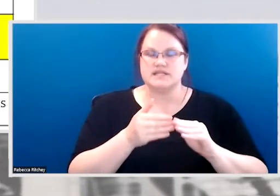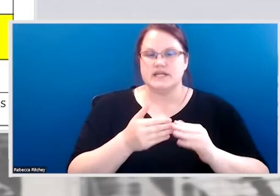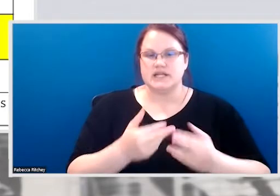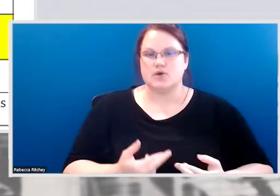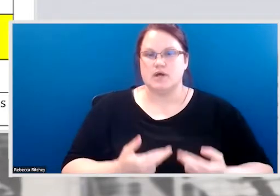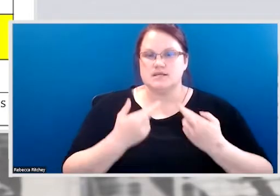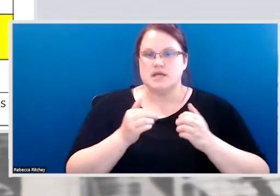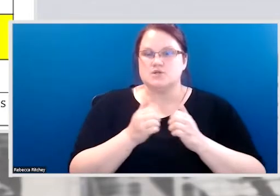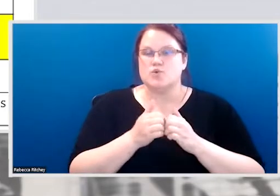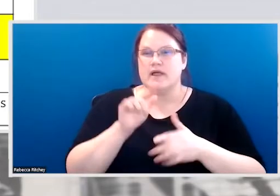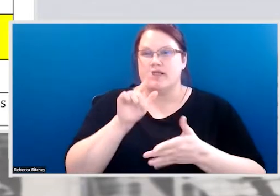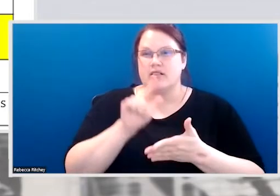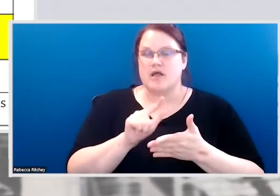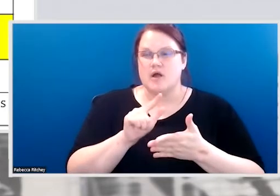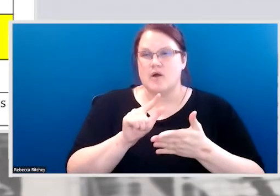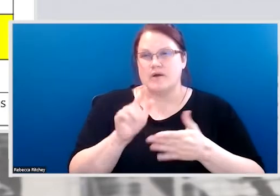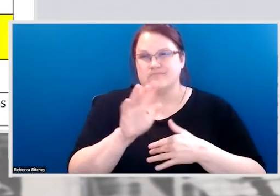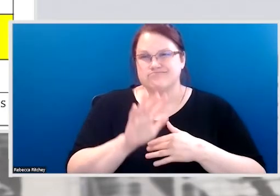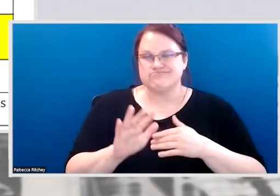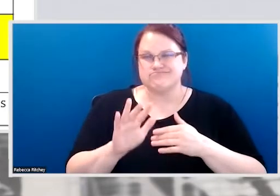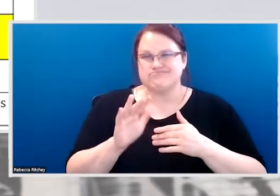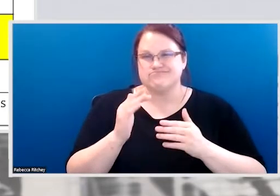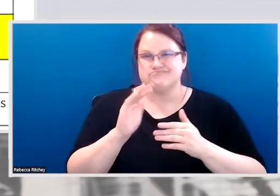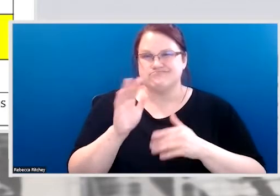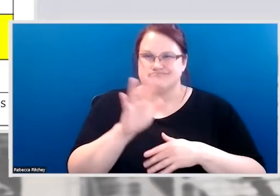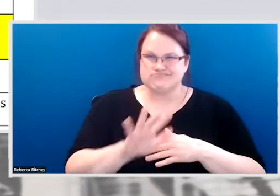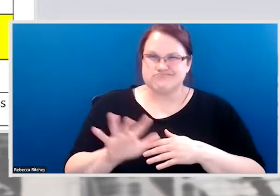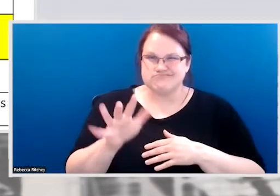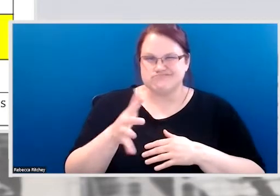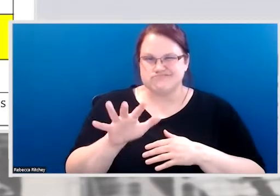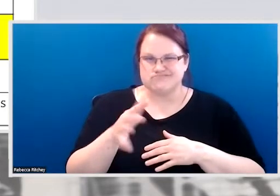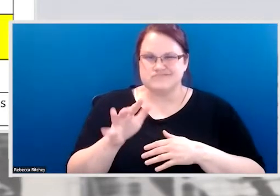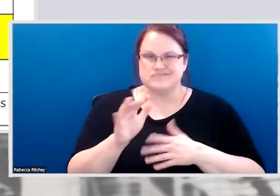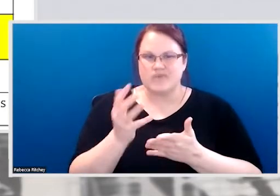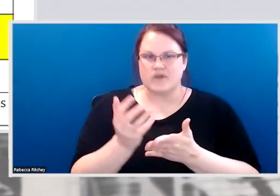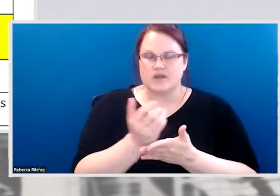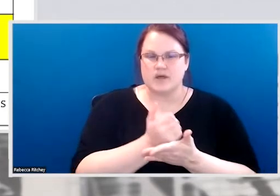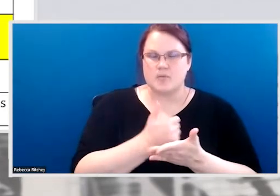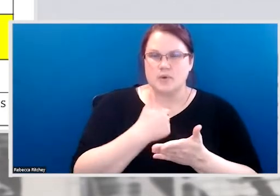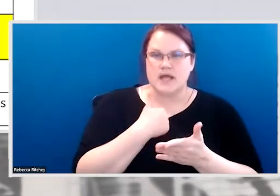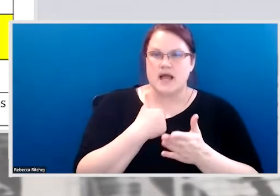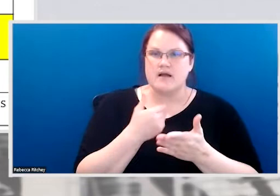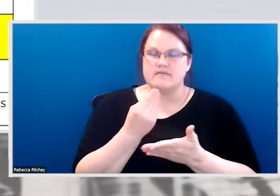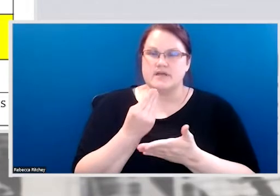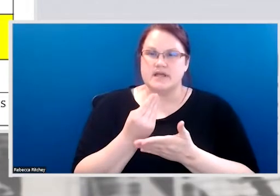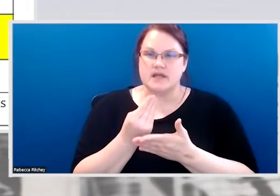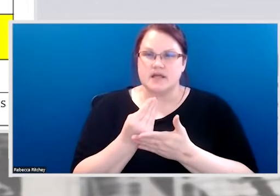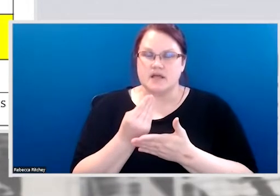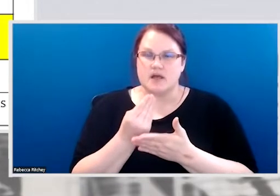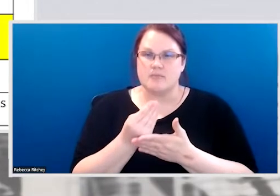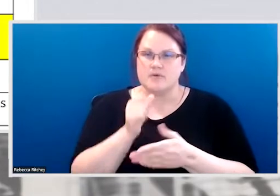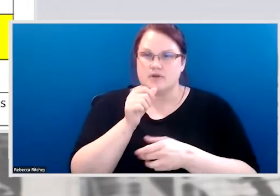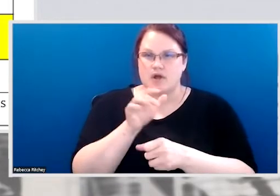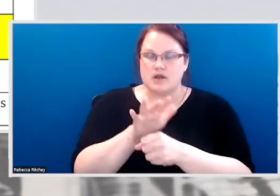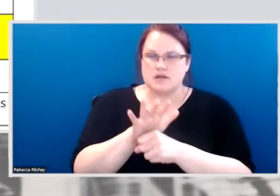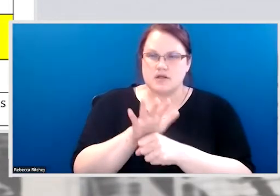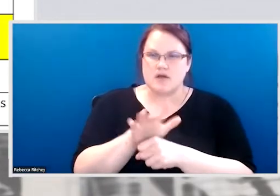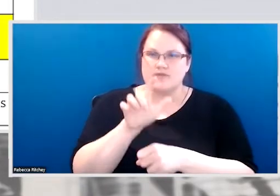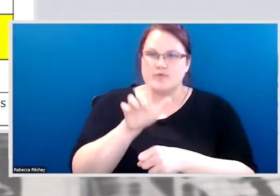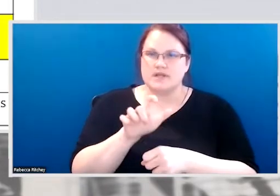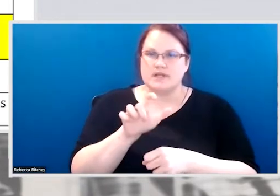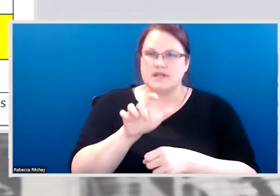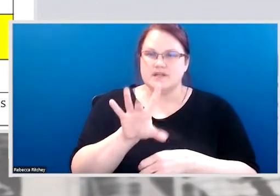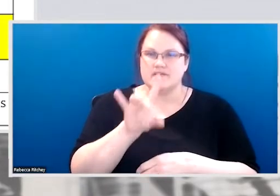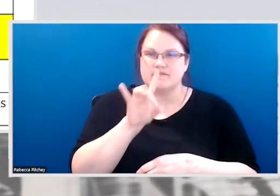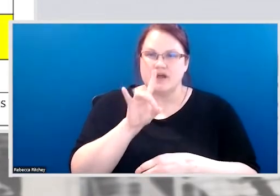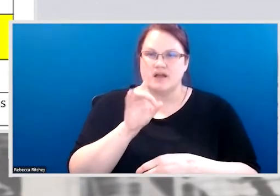incomes. This is really crucial. While we have the community development block grant funds, they're not enough. We need to supplement those funds with